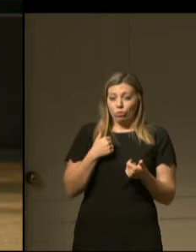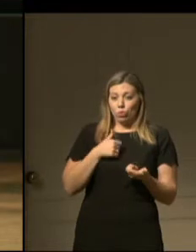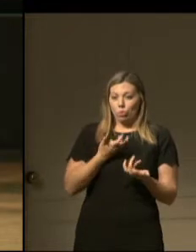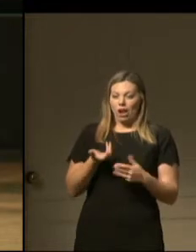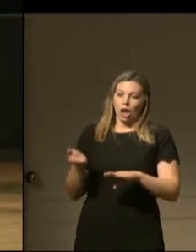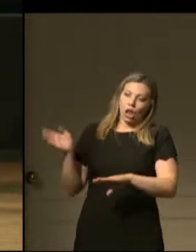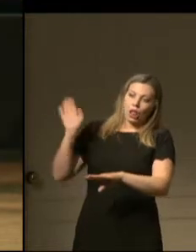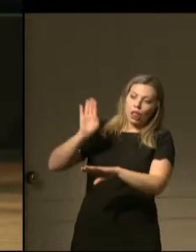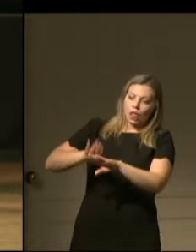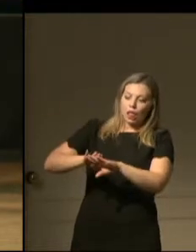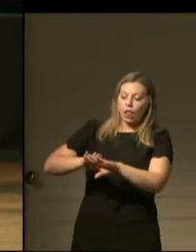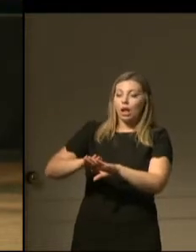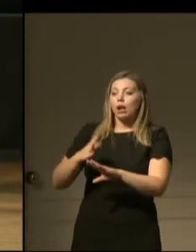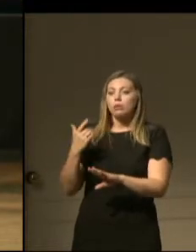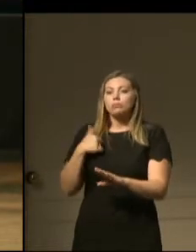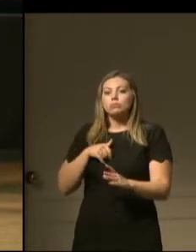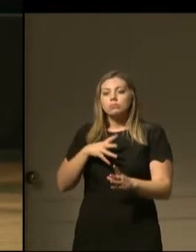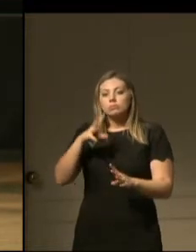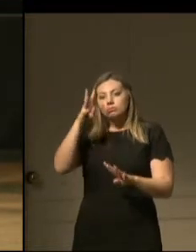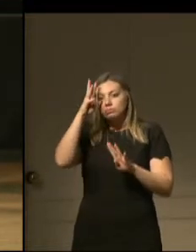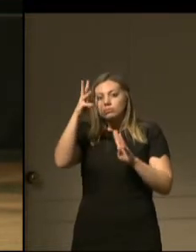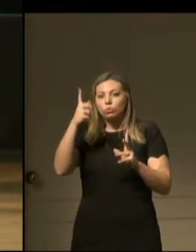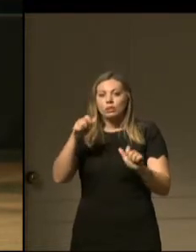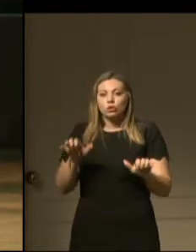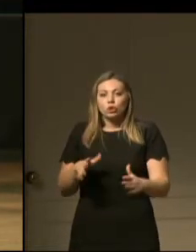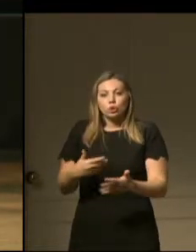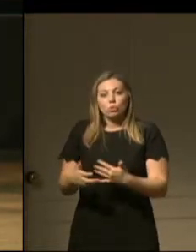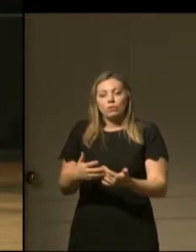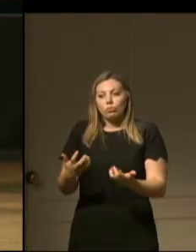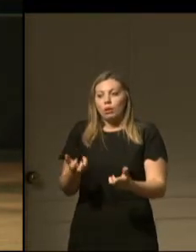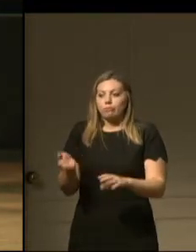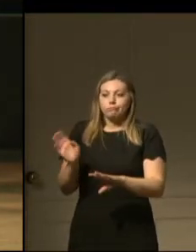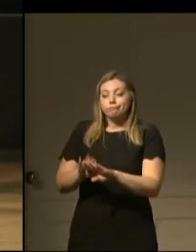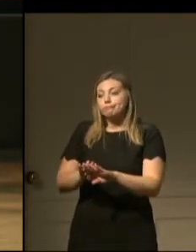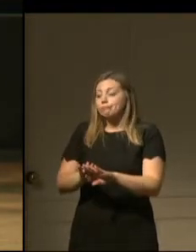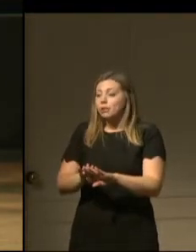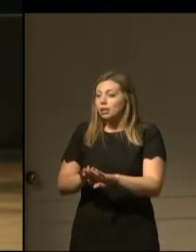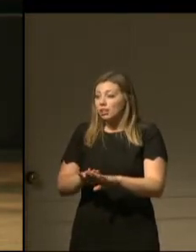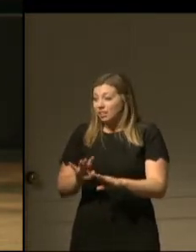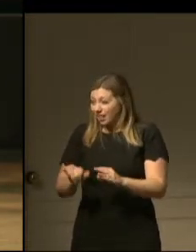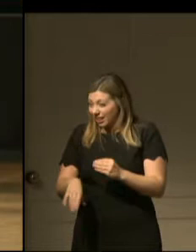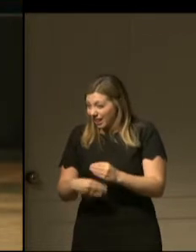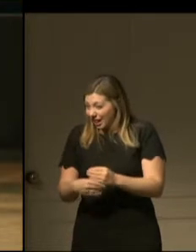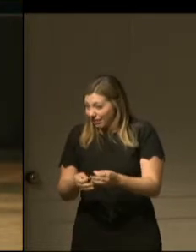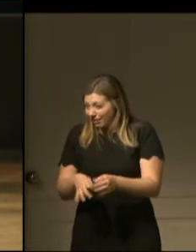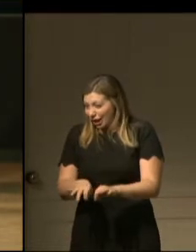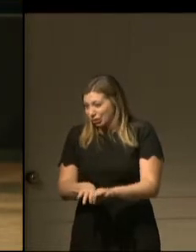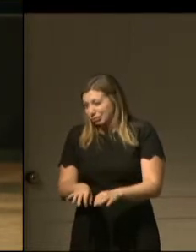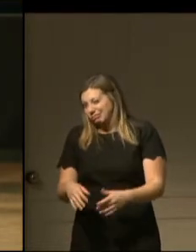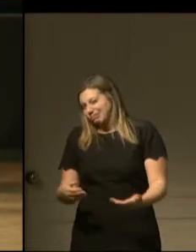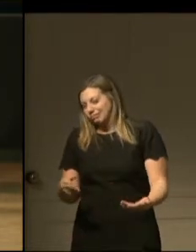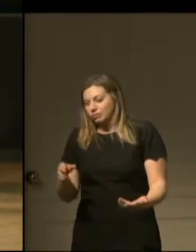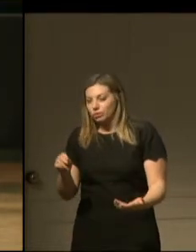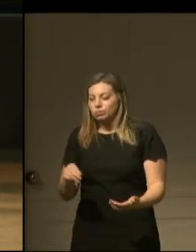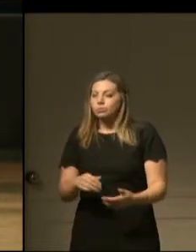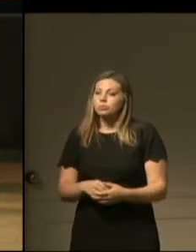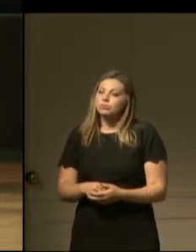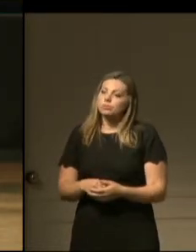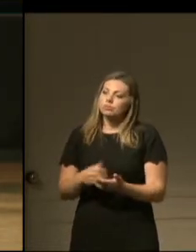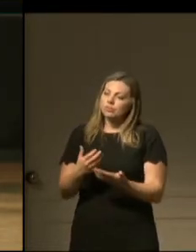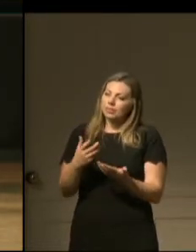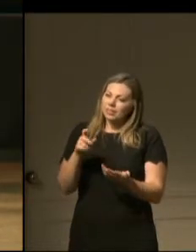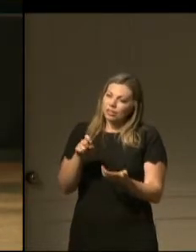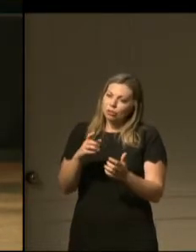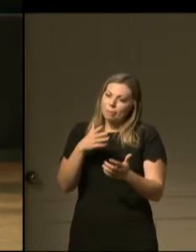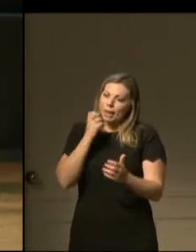top of it, because we created it and we can do whatever we want. That doesn't necessarily add value, though. And so I think that what we need to do is probably have